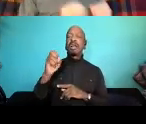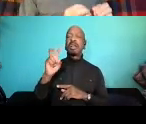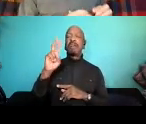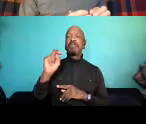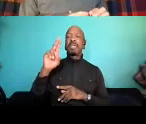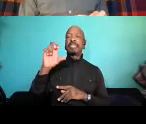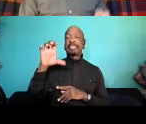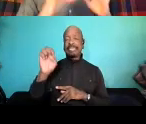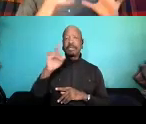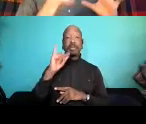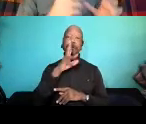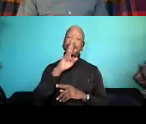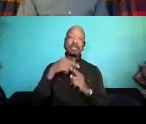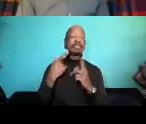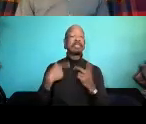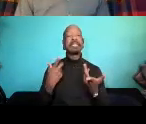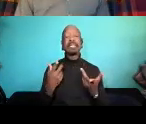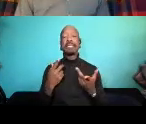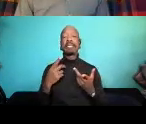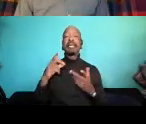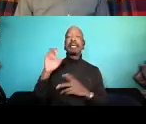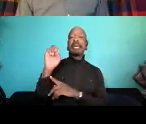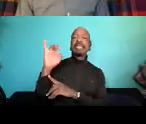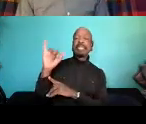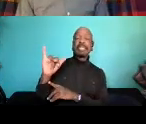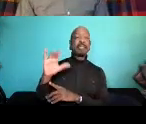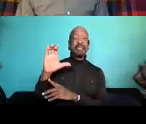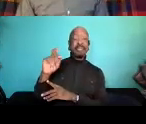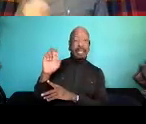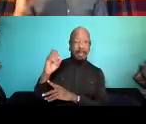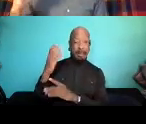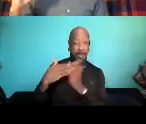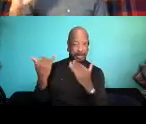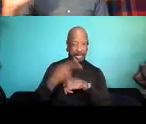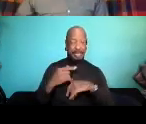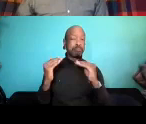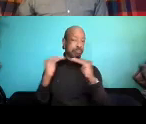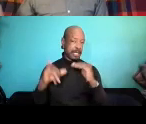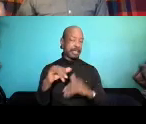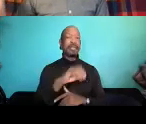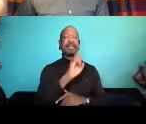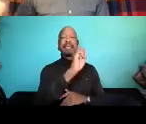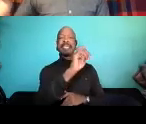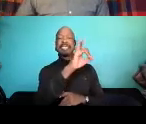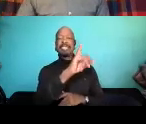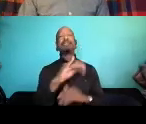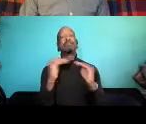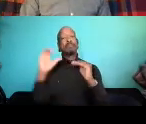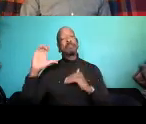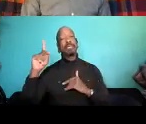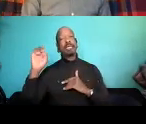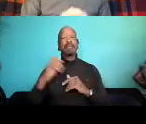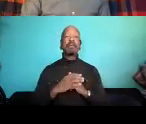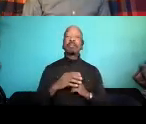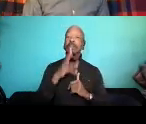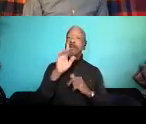the entity part, the cake part today, and we'll be leaving most of the talk about taxes to another